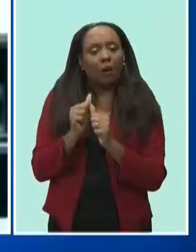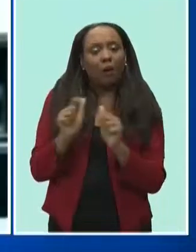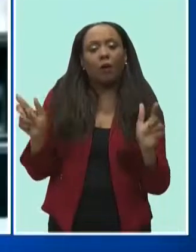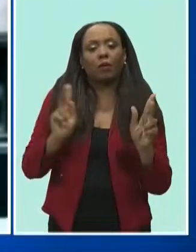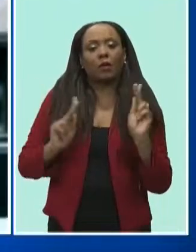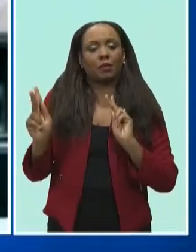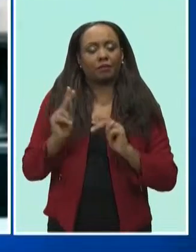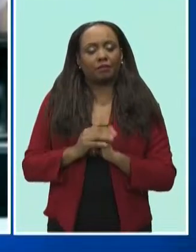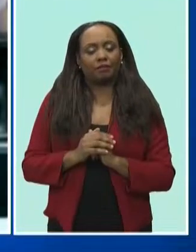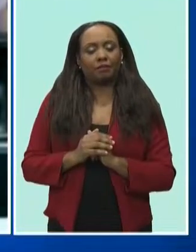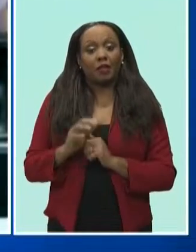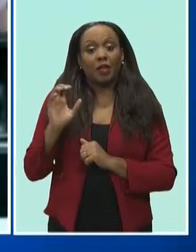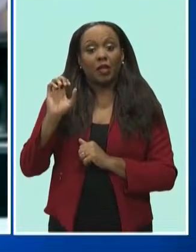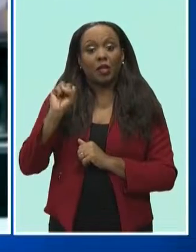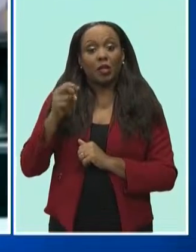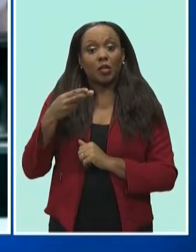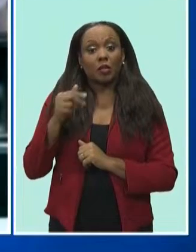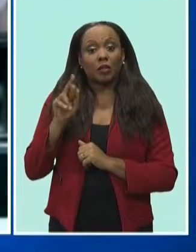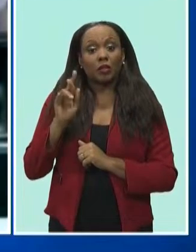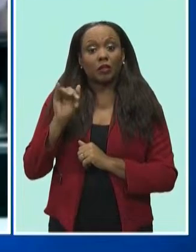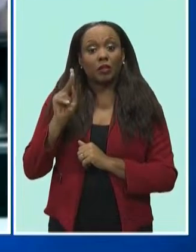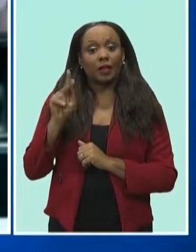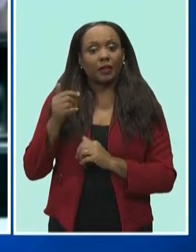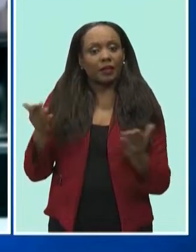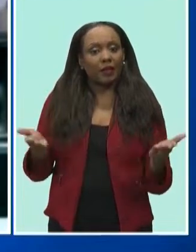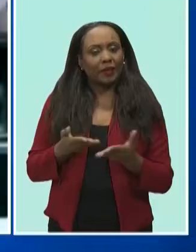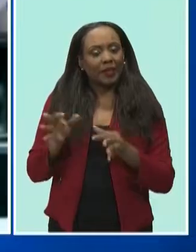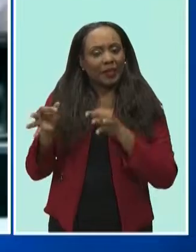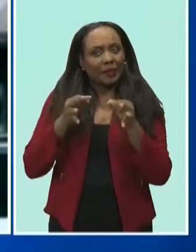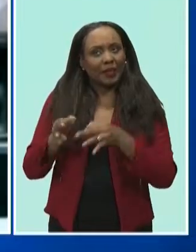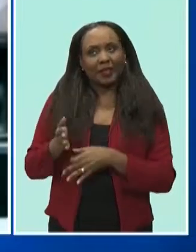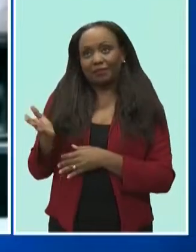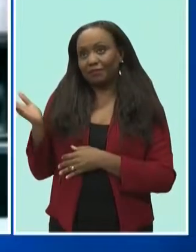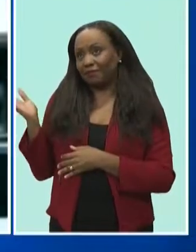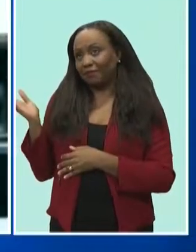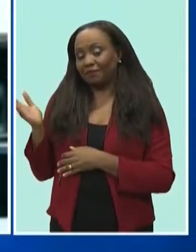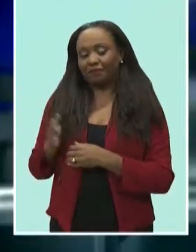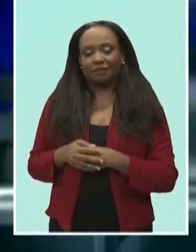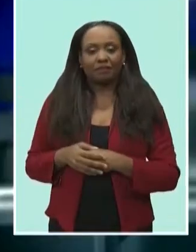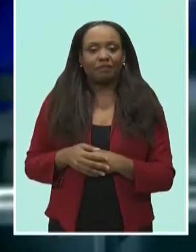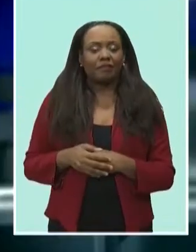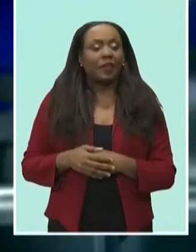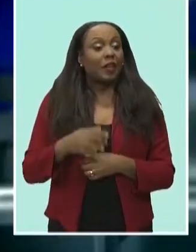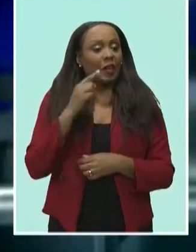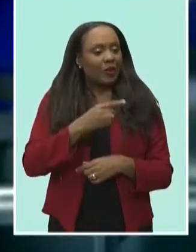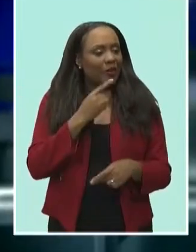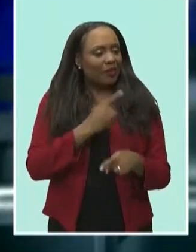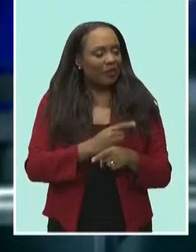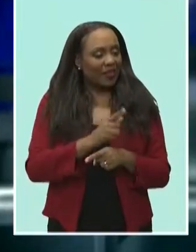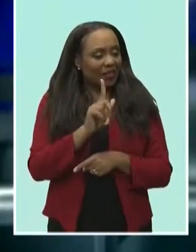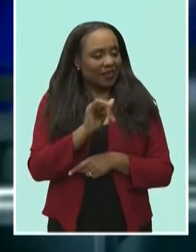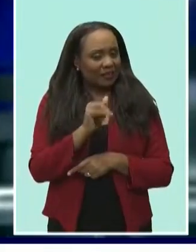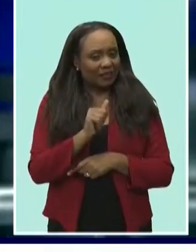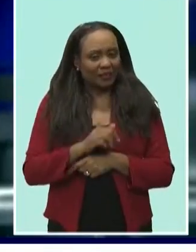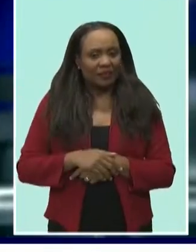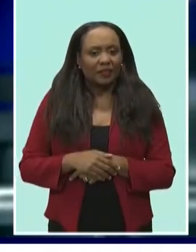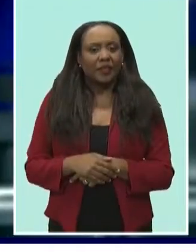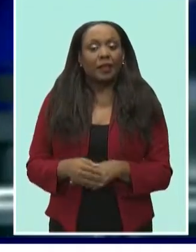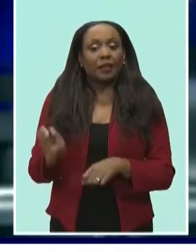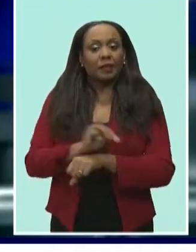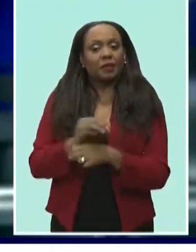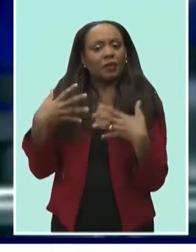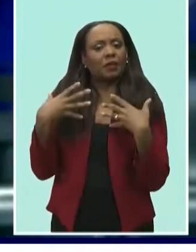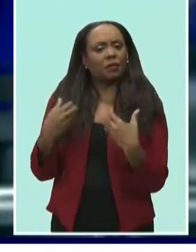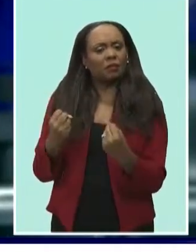latest on that front. Good evening to you, Sharika. Good evening to you, Lisa, and you're correct. In fact, only today we heard that the Ministry of Health is